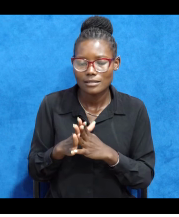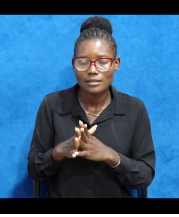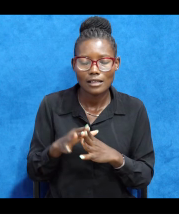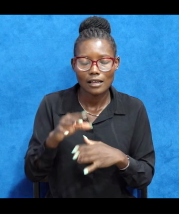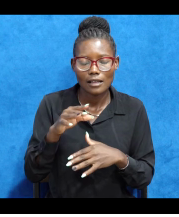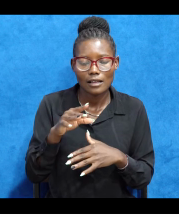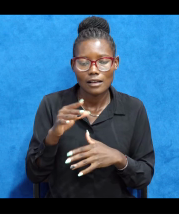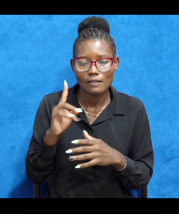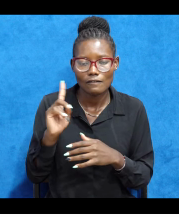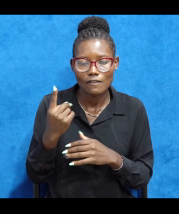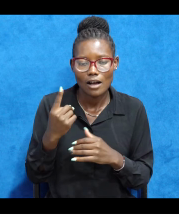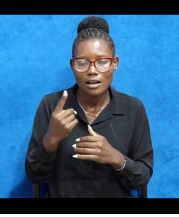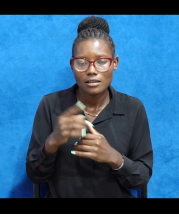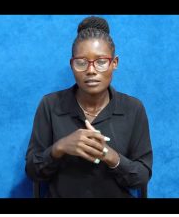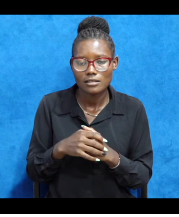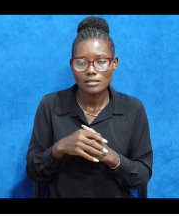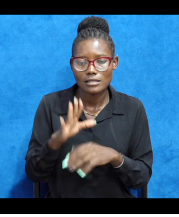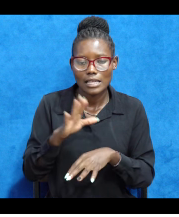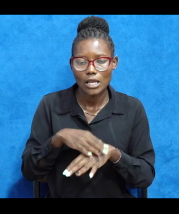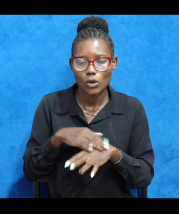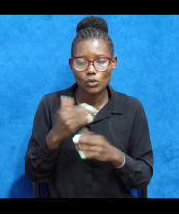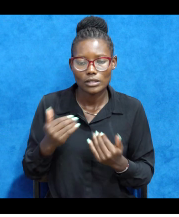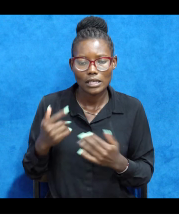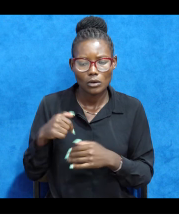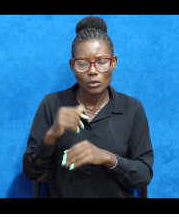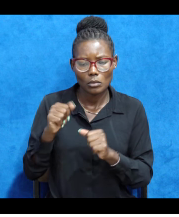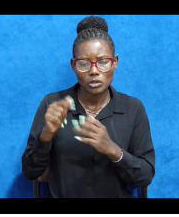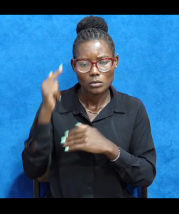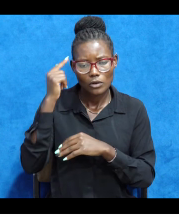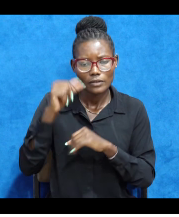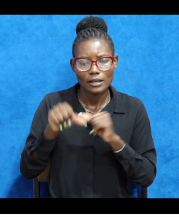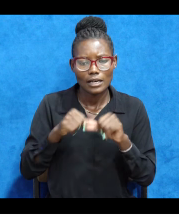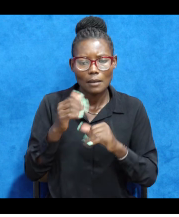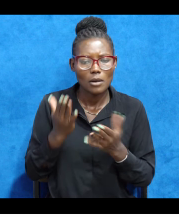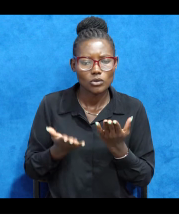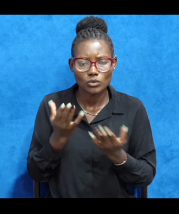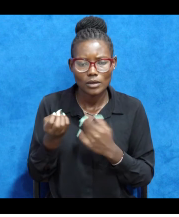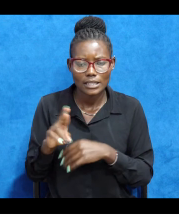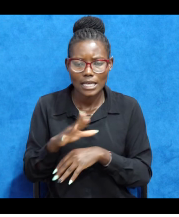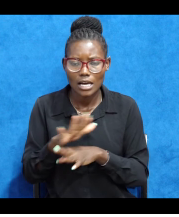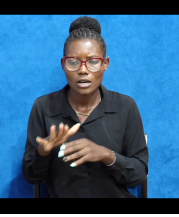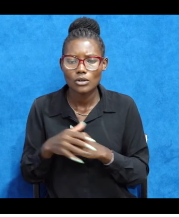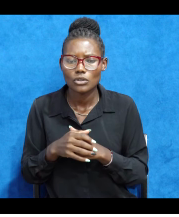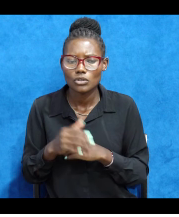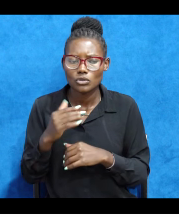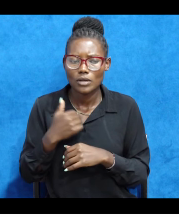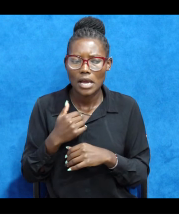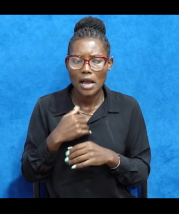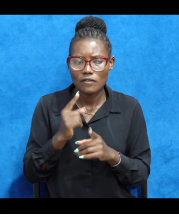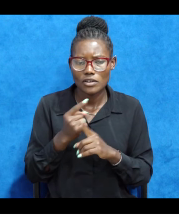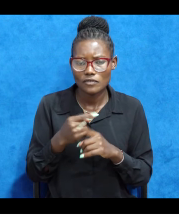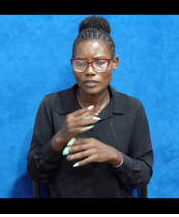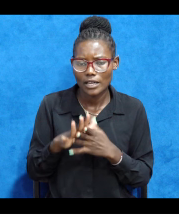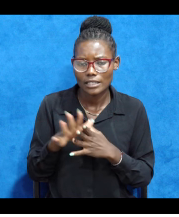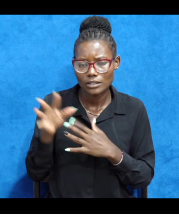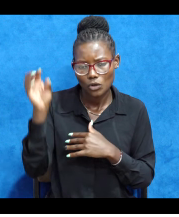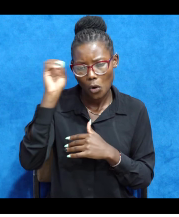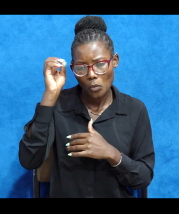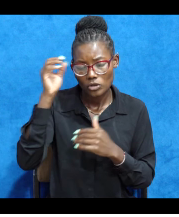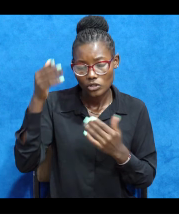and they need to be technically sound in the snatch and the clean and jerk. If we're going to then look at the coach analysis side, this